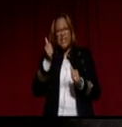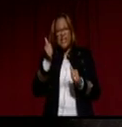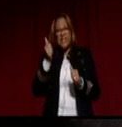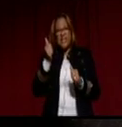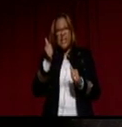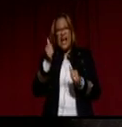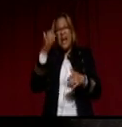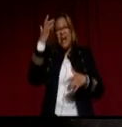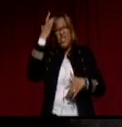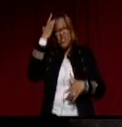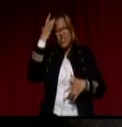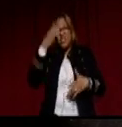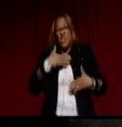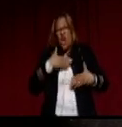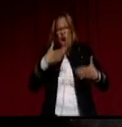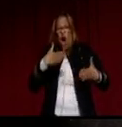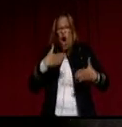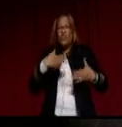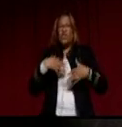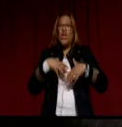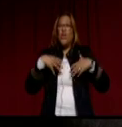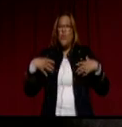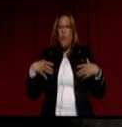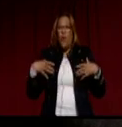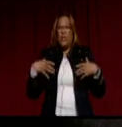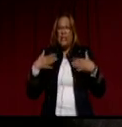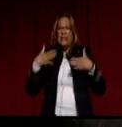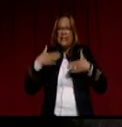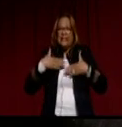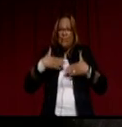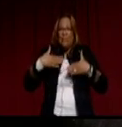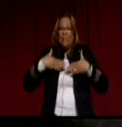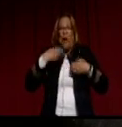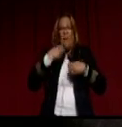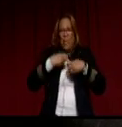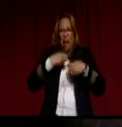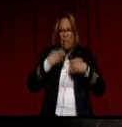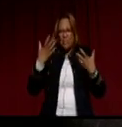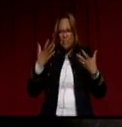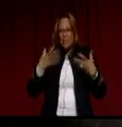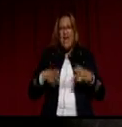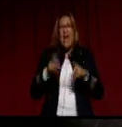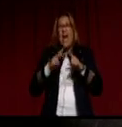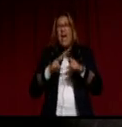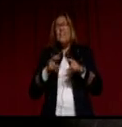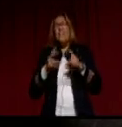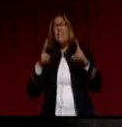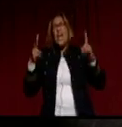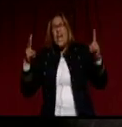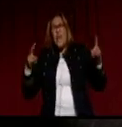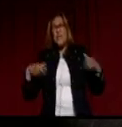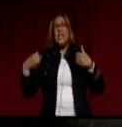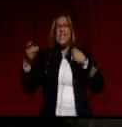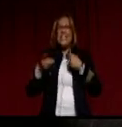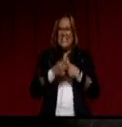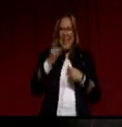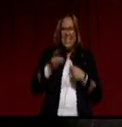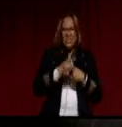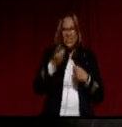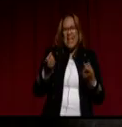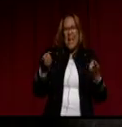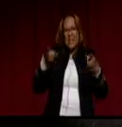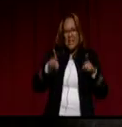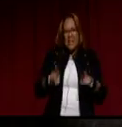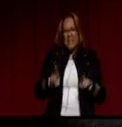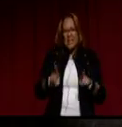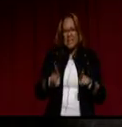these viruses that cause pneumonia, that's what they do. This one happens to be very, very dangerous in the way that it does it. And it